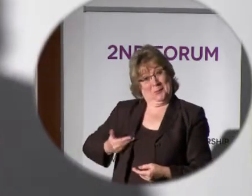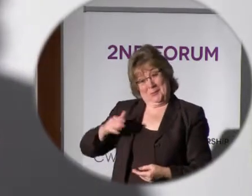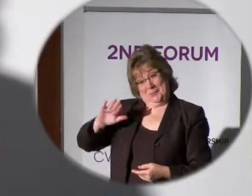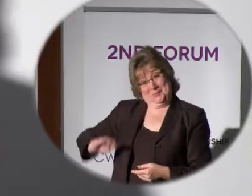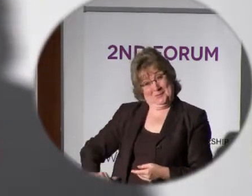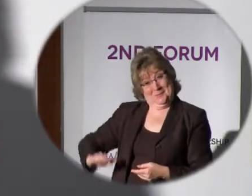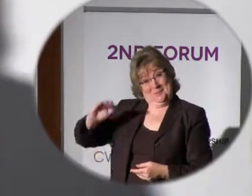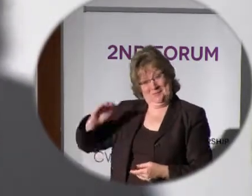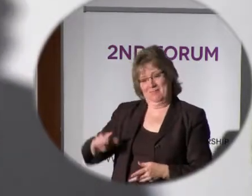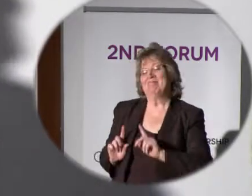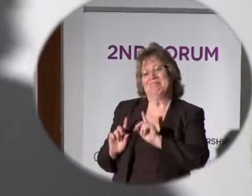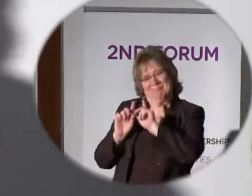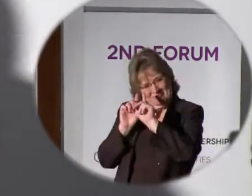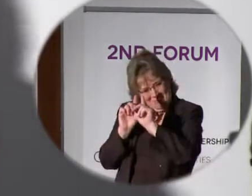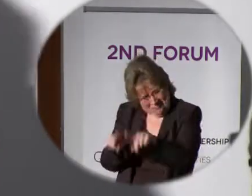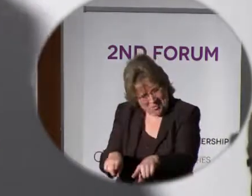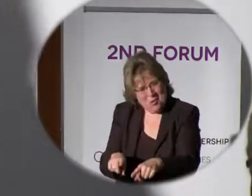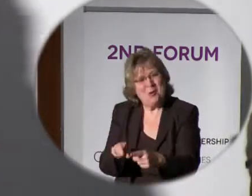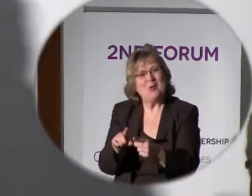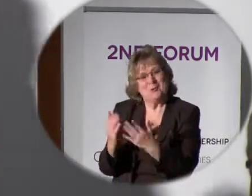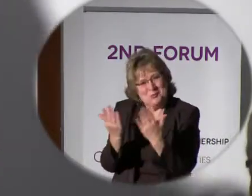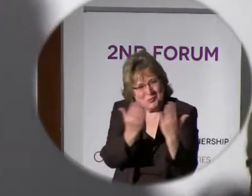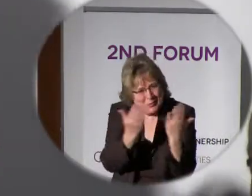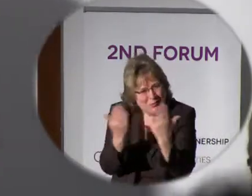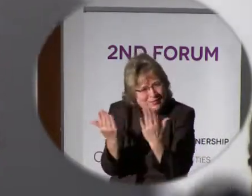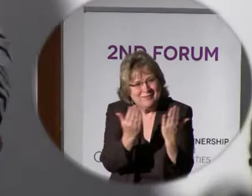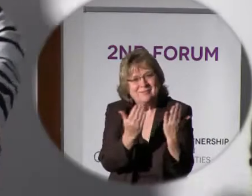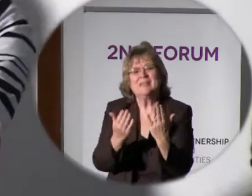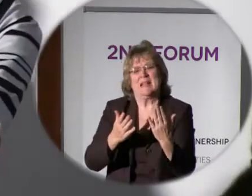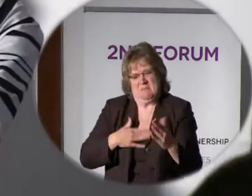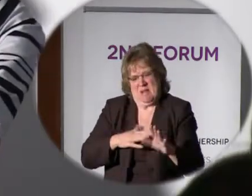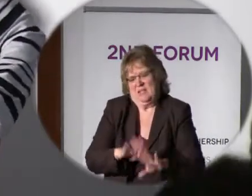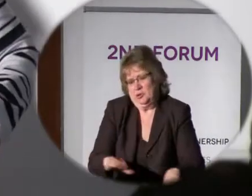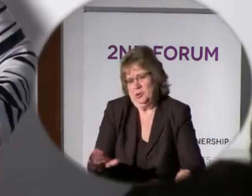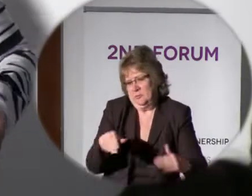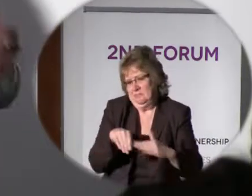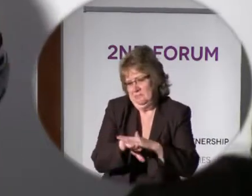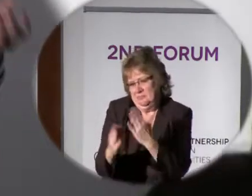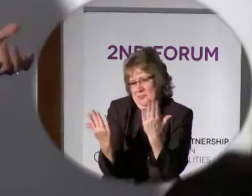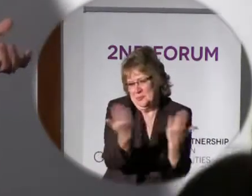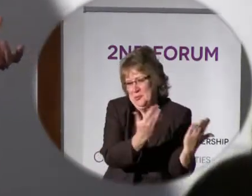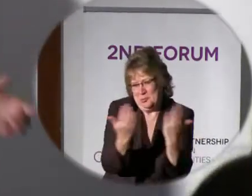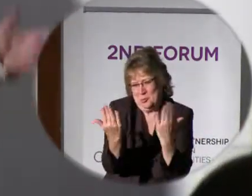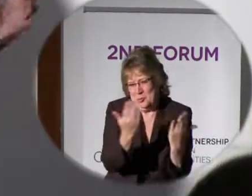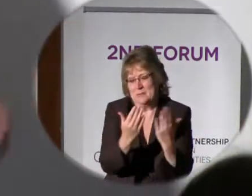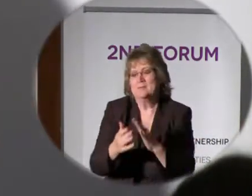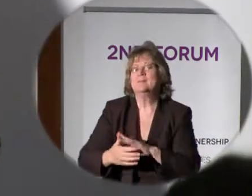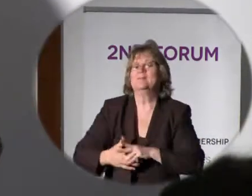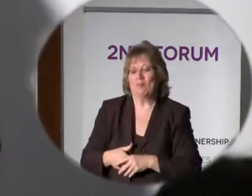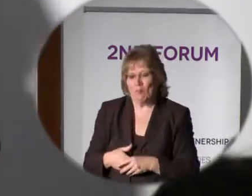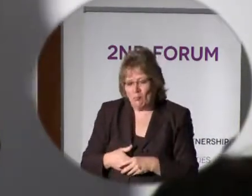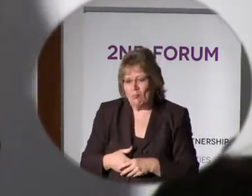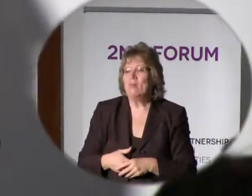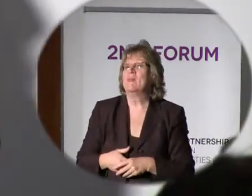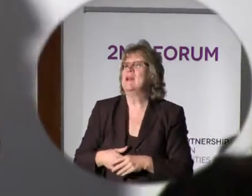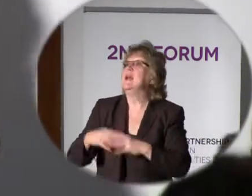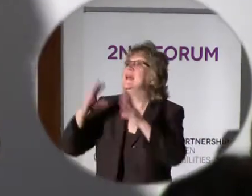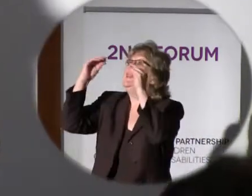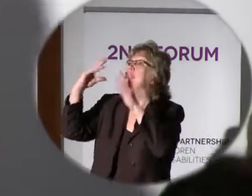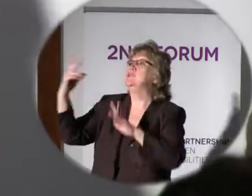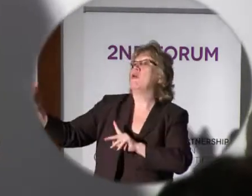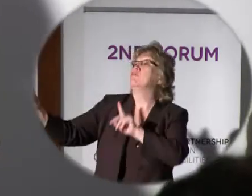to meet the new teacher. Every year when I did that, the teacher talked to me like making a favor to